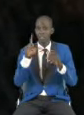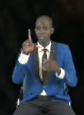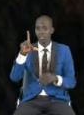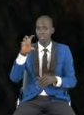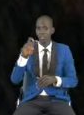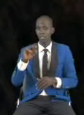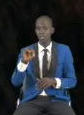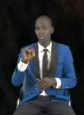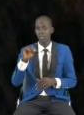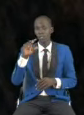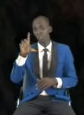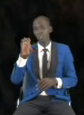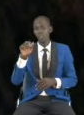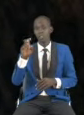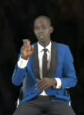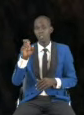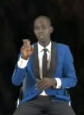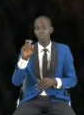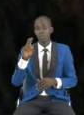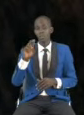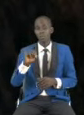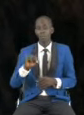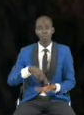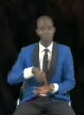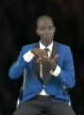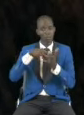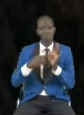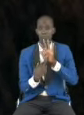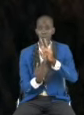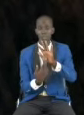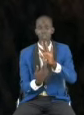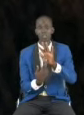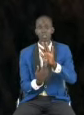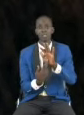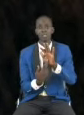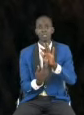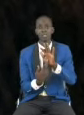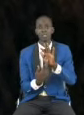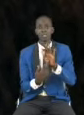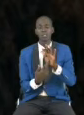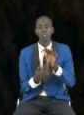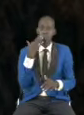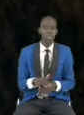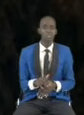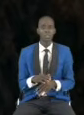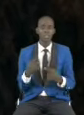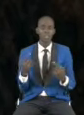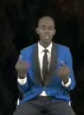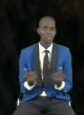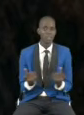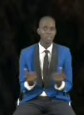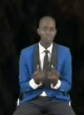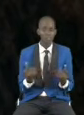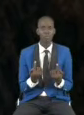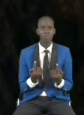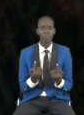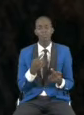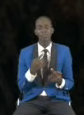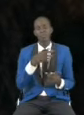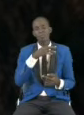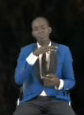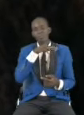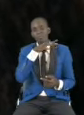representing, symbolizing evil, sin, iniquity, transgression.